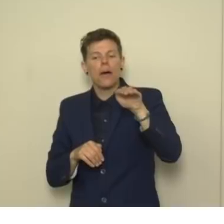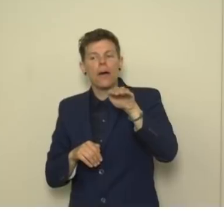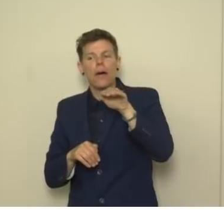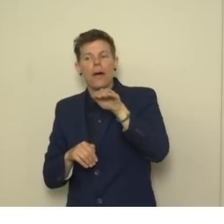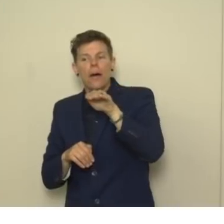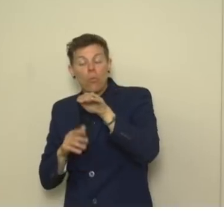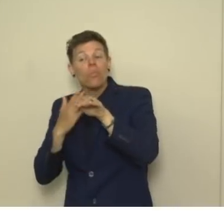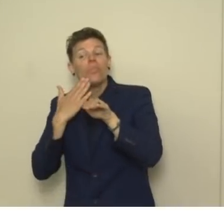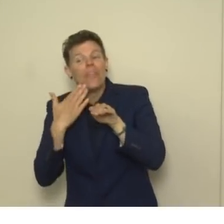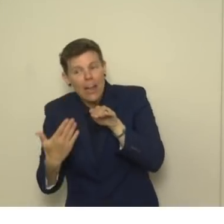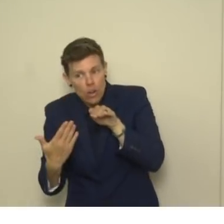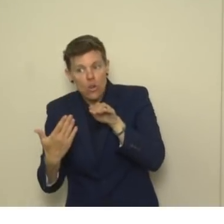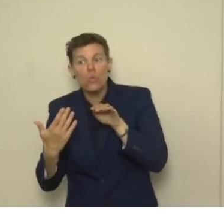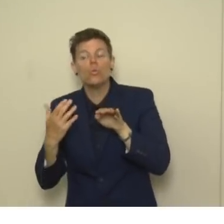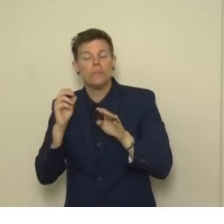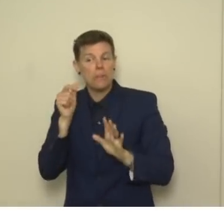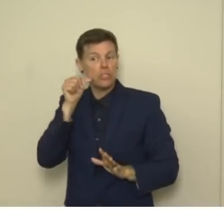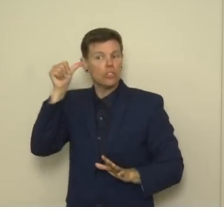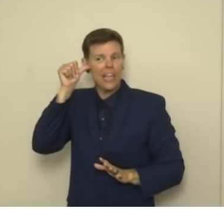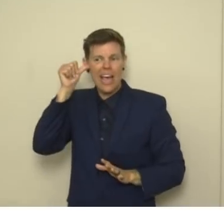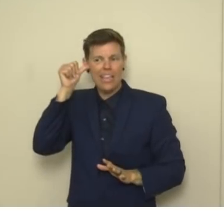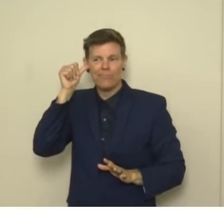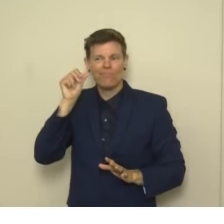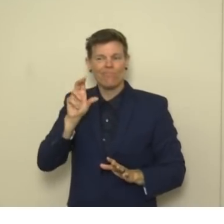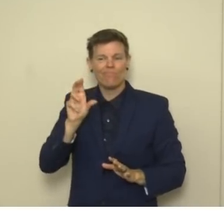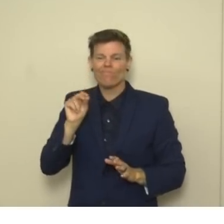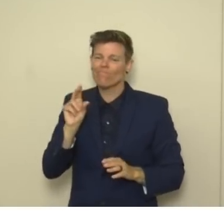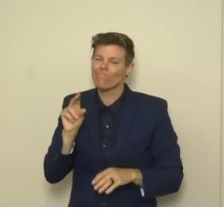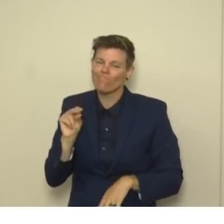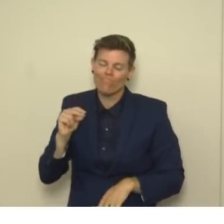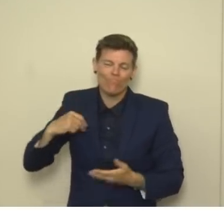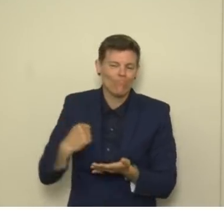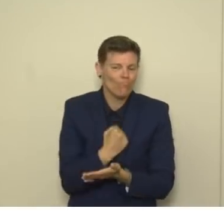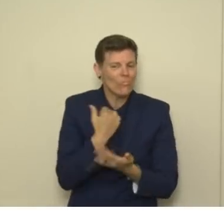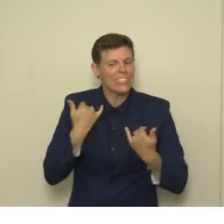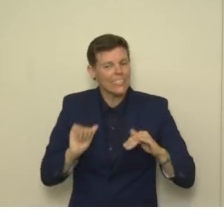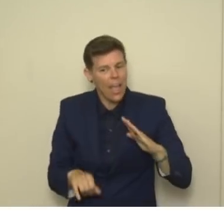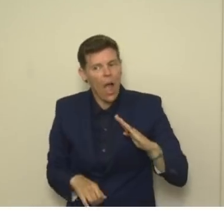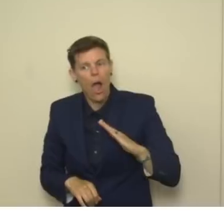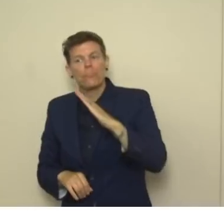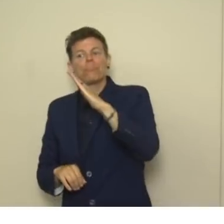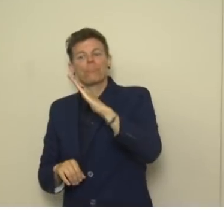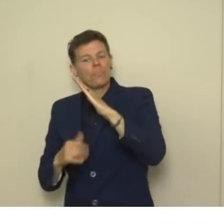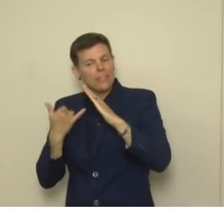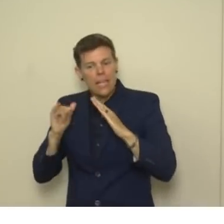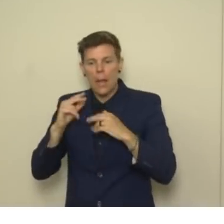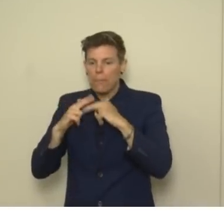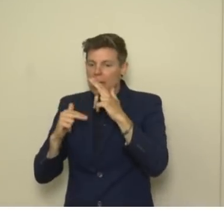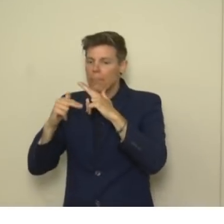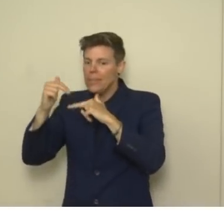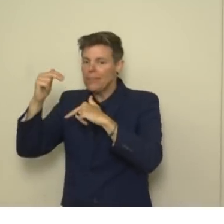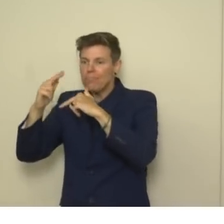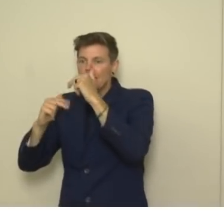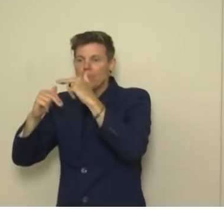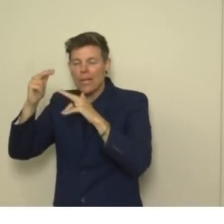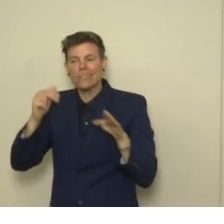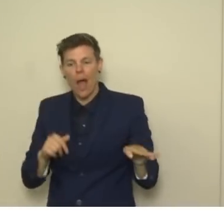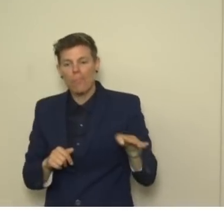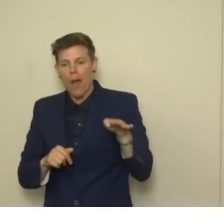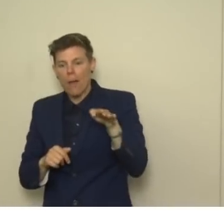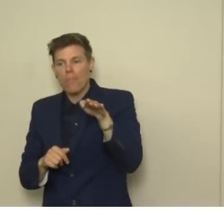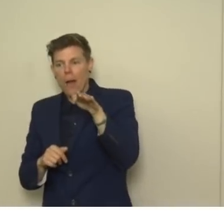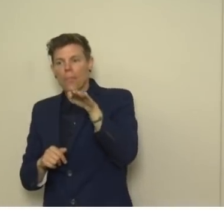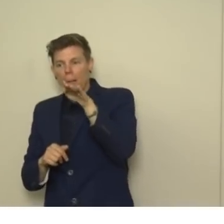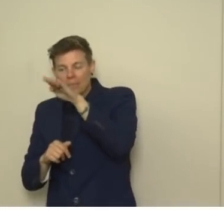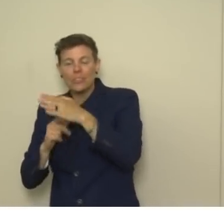yesterday. They went up today. That will affect that curve. It'll notch upwards when we recalculate. But this is